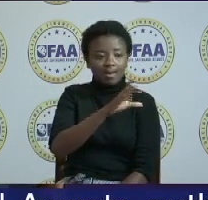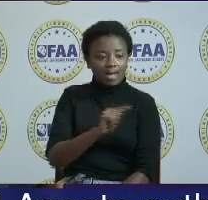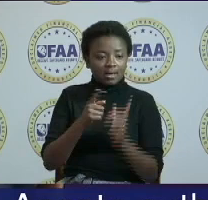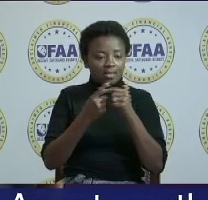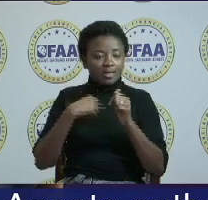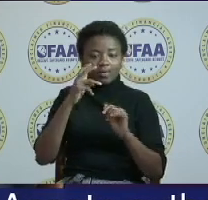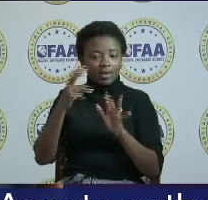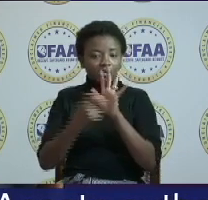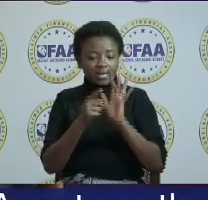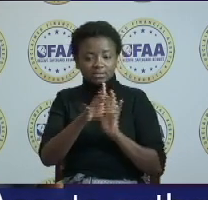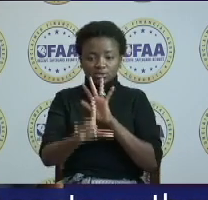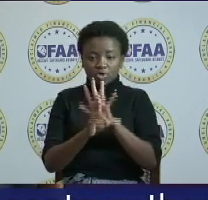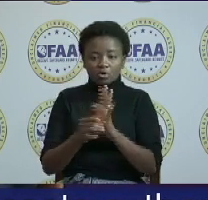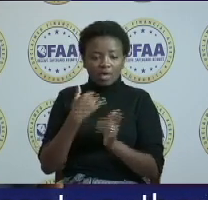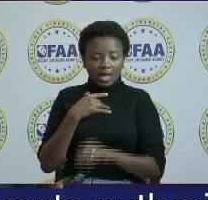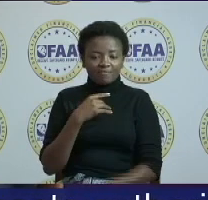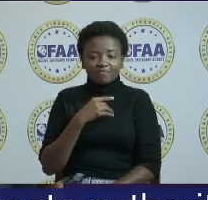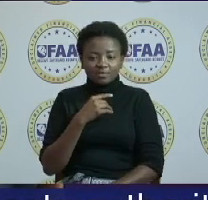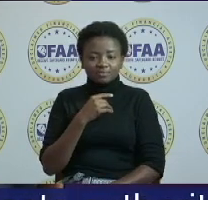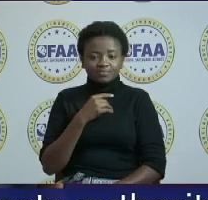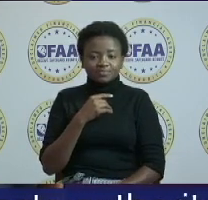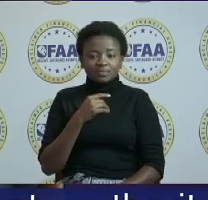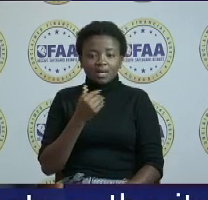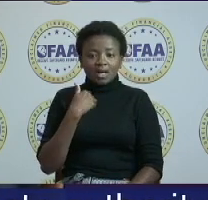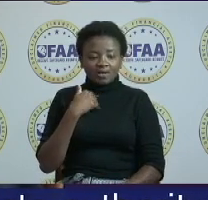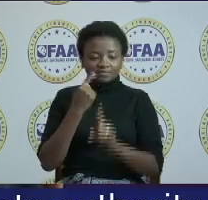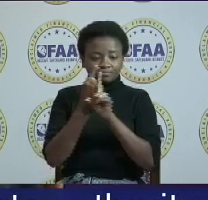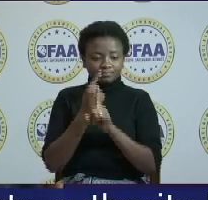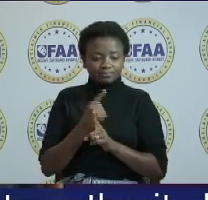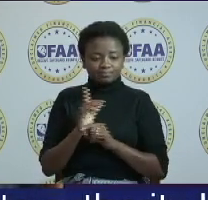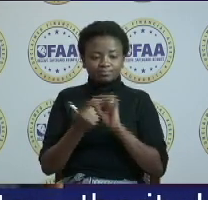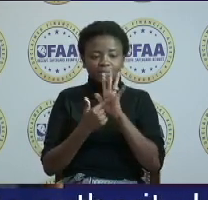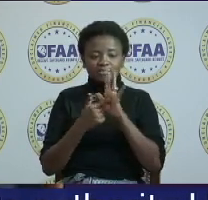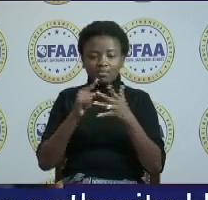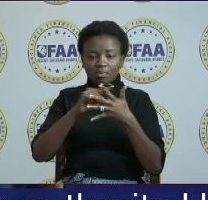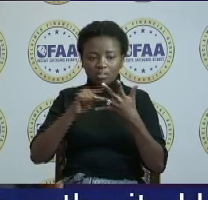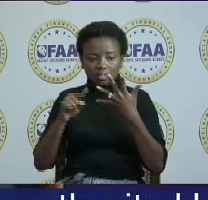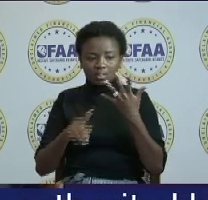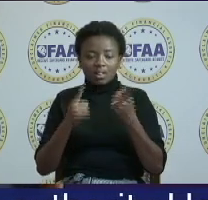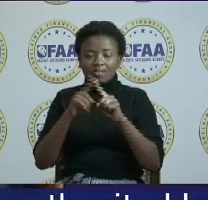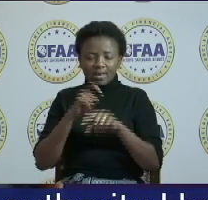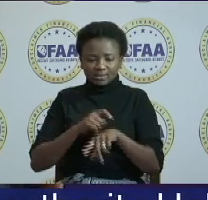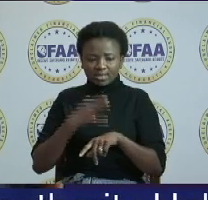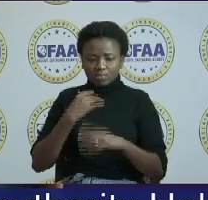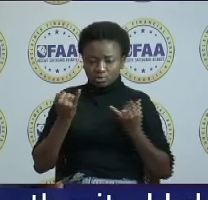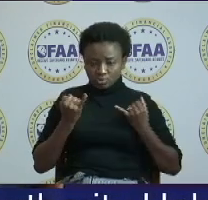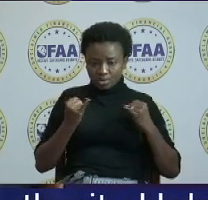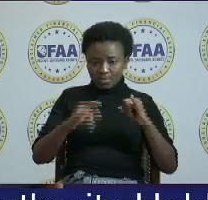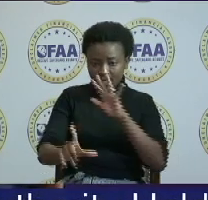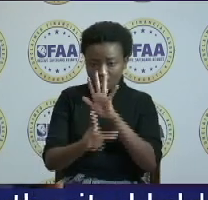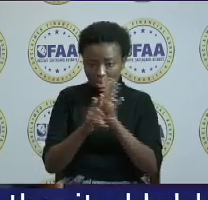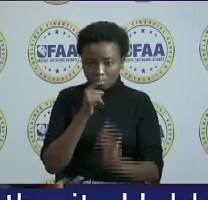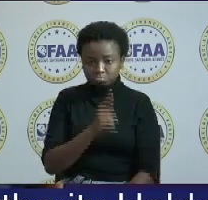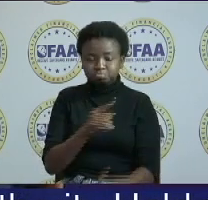was more of theoretical. It had some presumption that things would be like this and this. But now when we came in terms of implementing the law, and